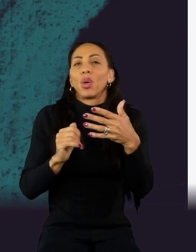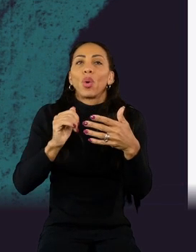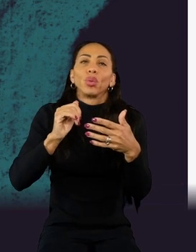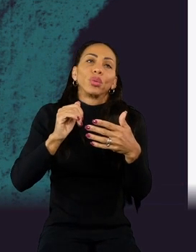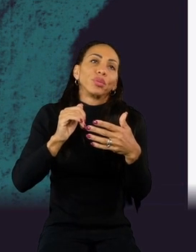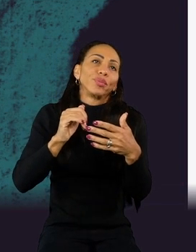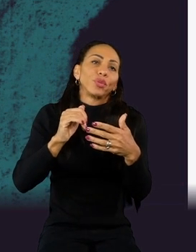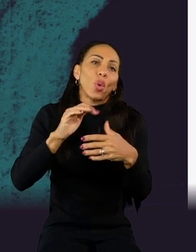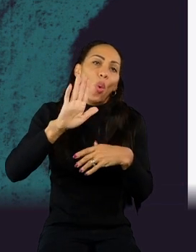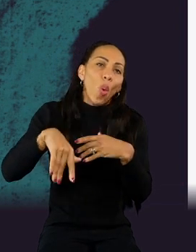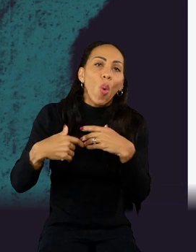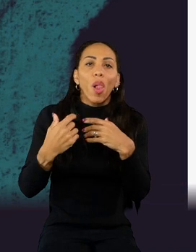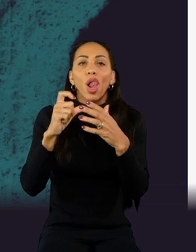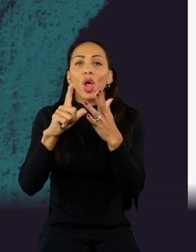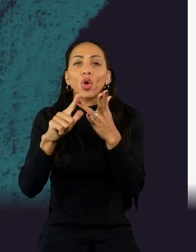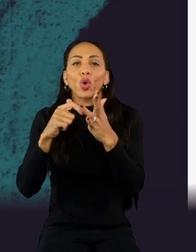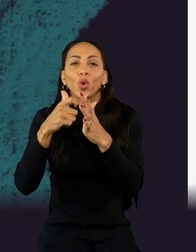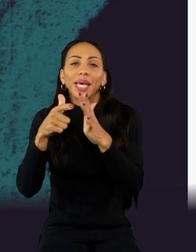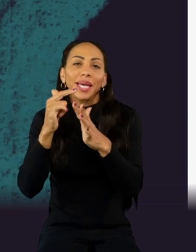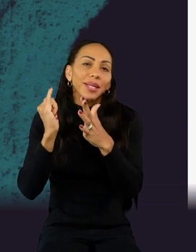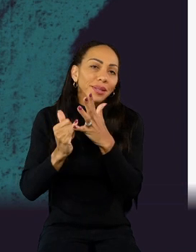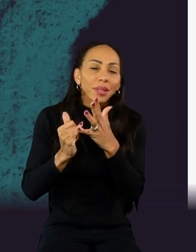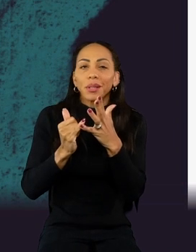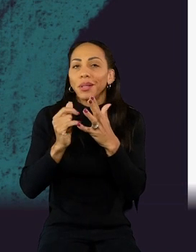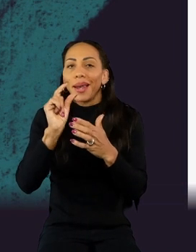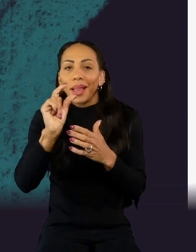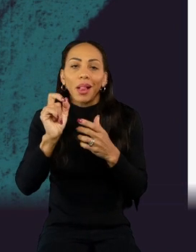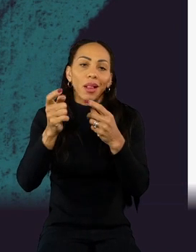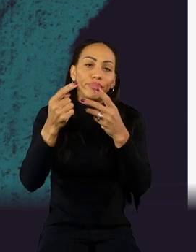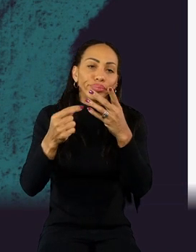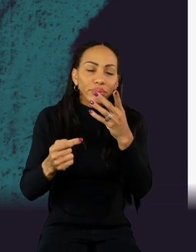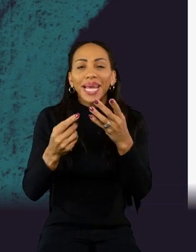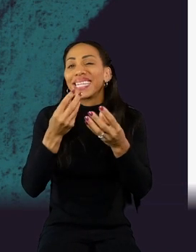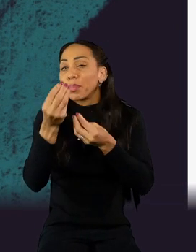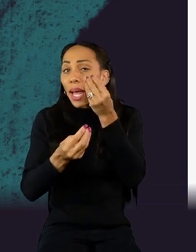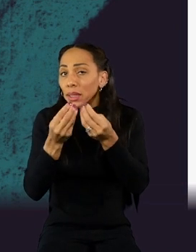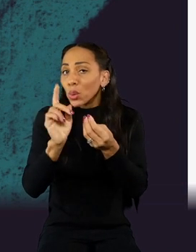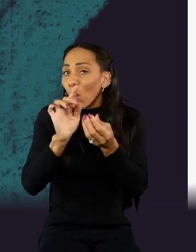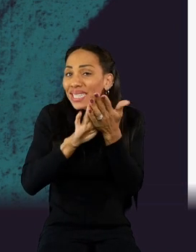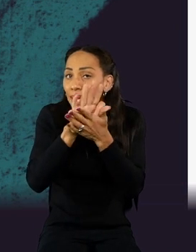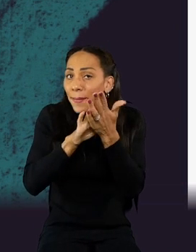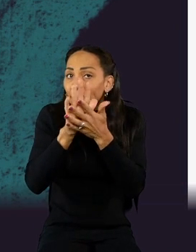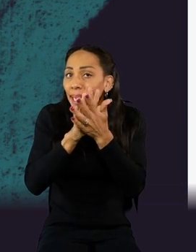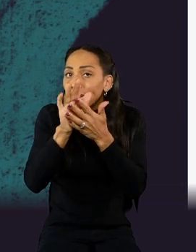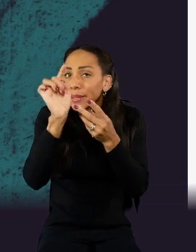in this part. So you can do no cookies or local cookies, and there's little sort of indications of